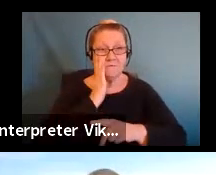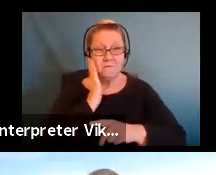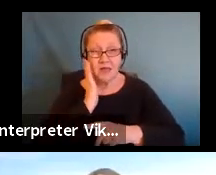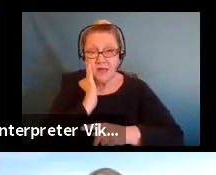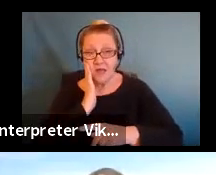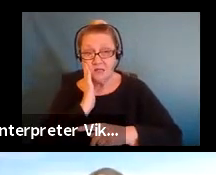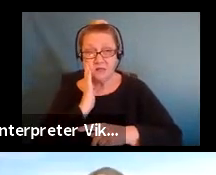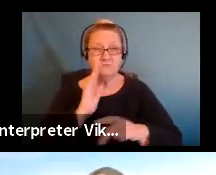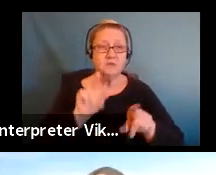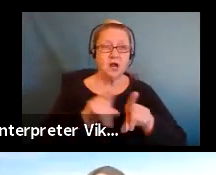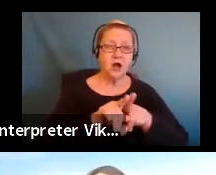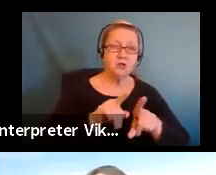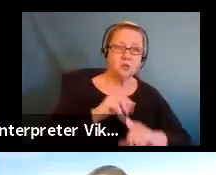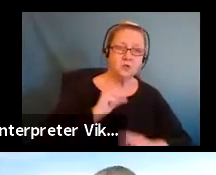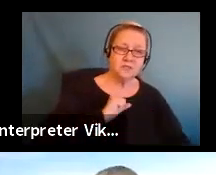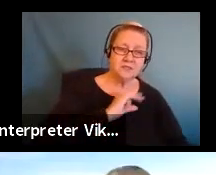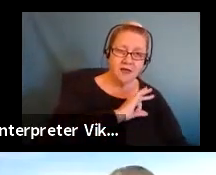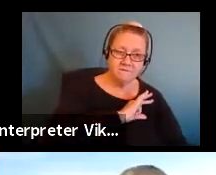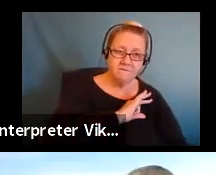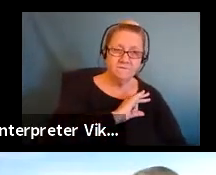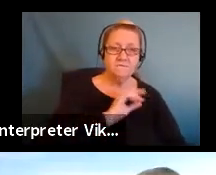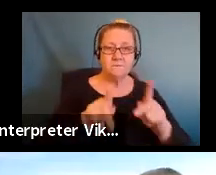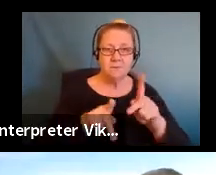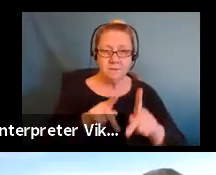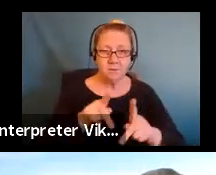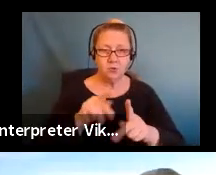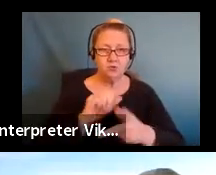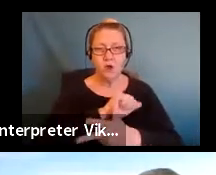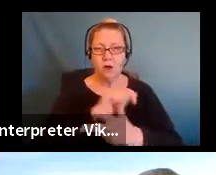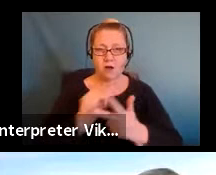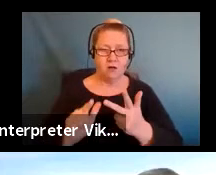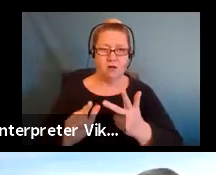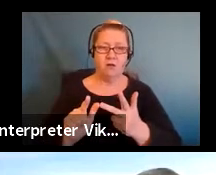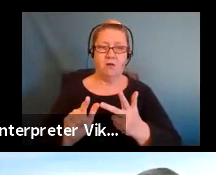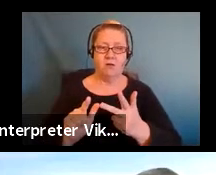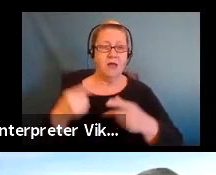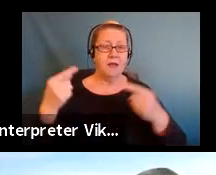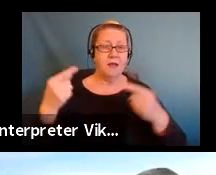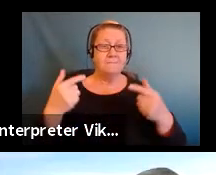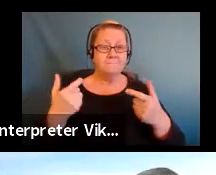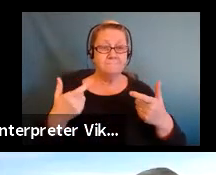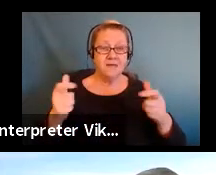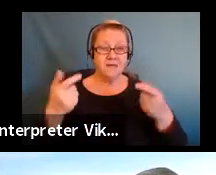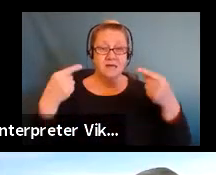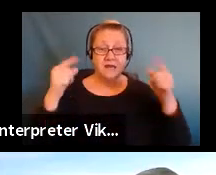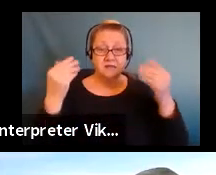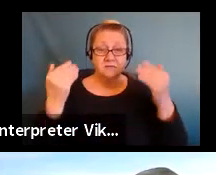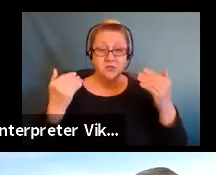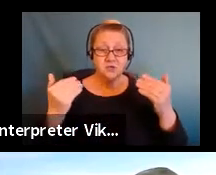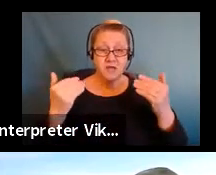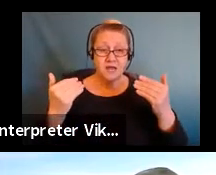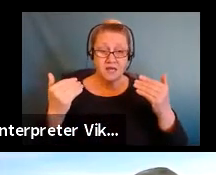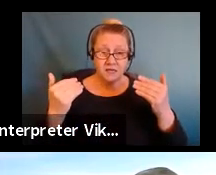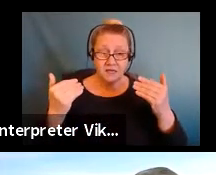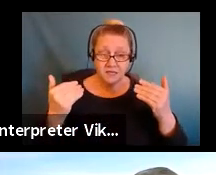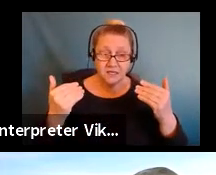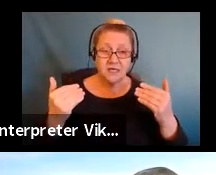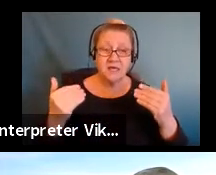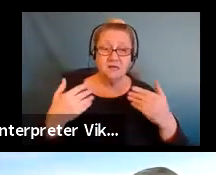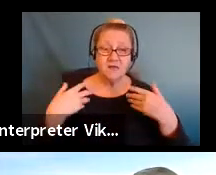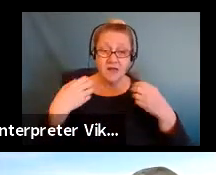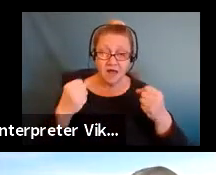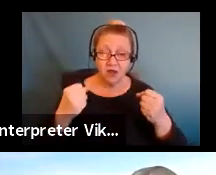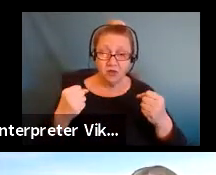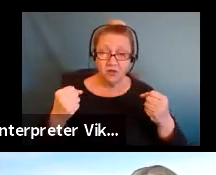the staffing and the people. And so the other big announcement for today is that the Association of Bay Area Health Officials,